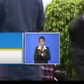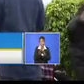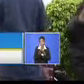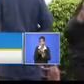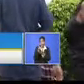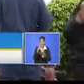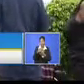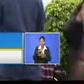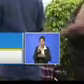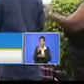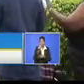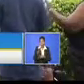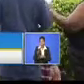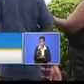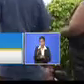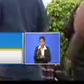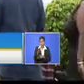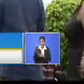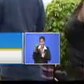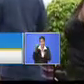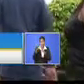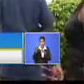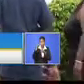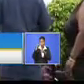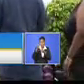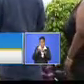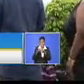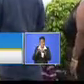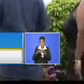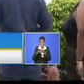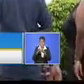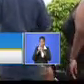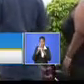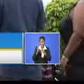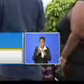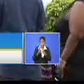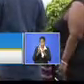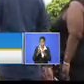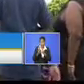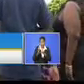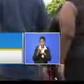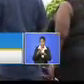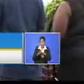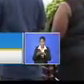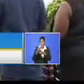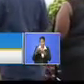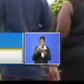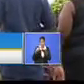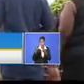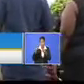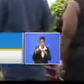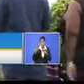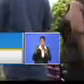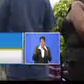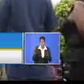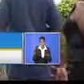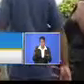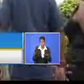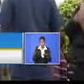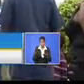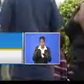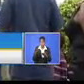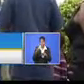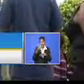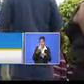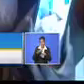my grandmother's house right down the road, and they would sit on the porch and they would talk for a while before she came here at this location where